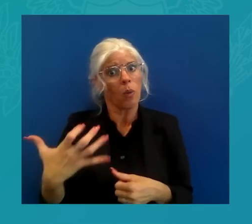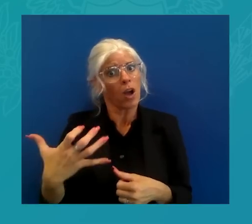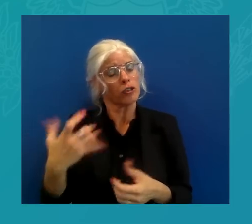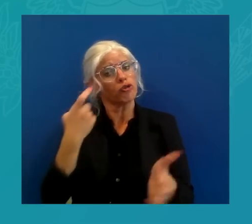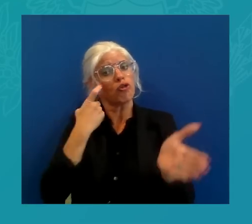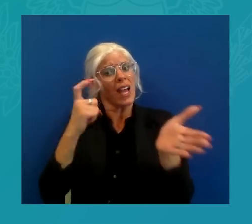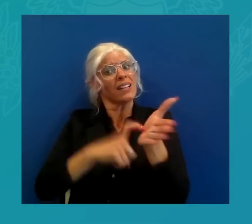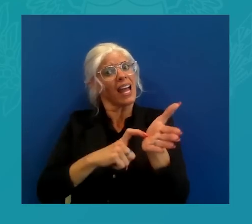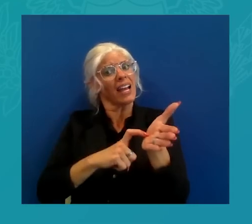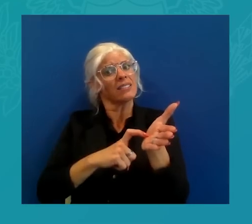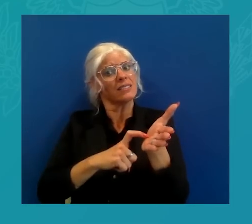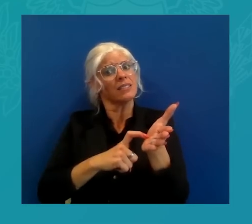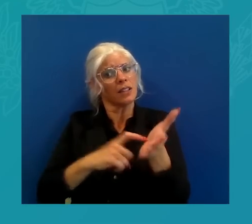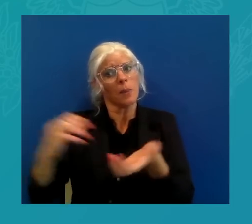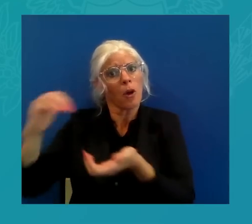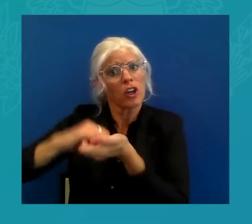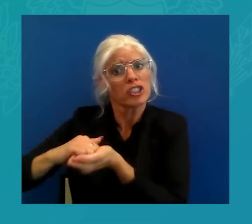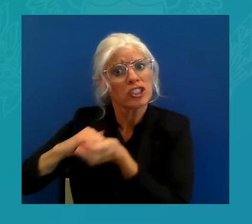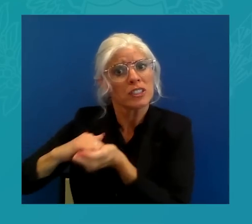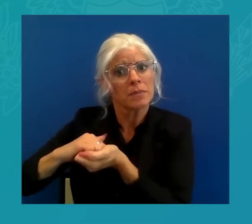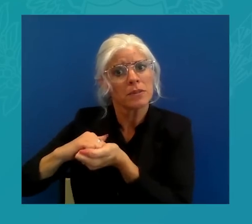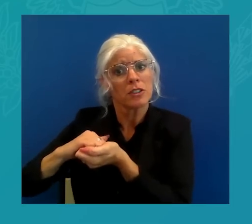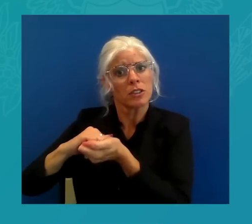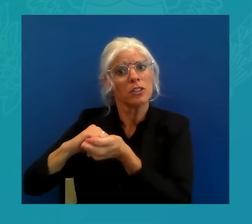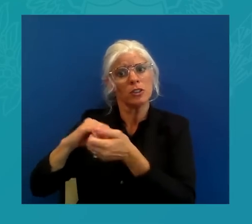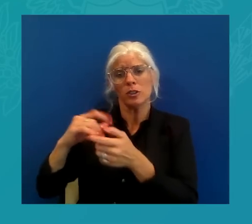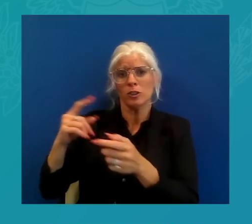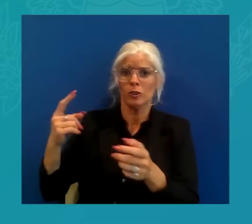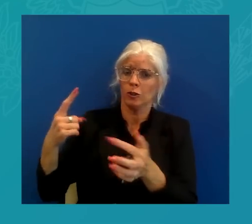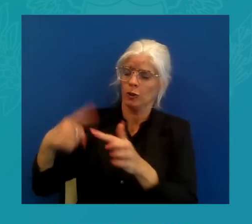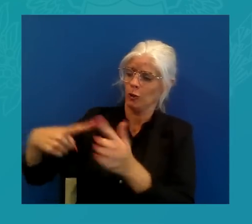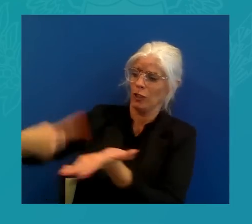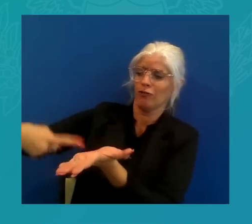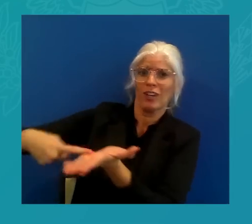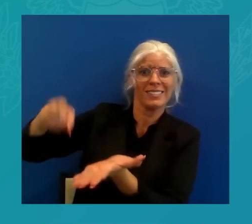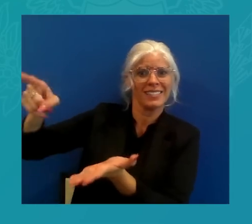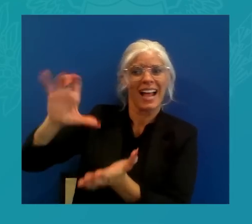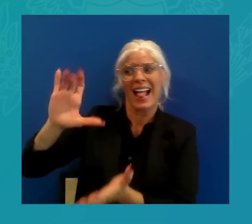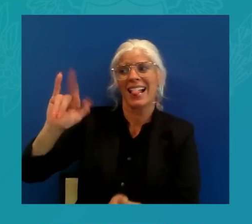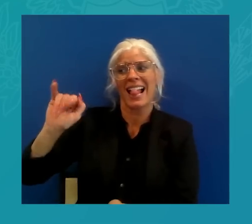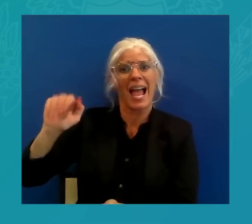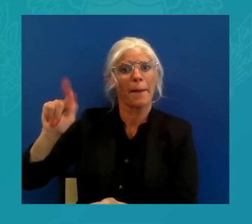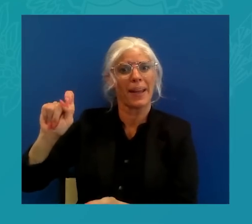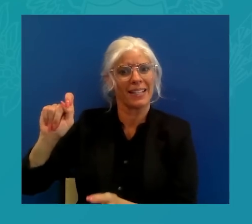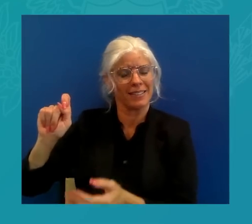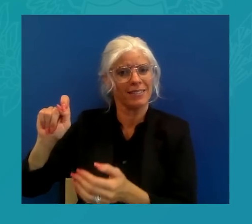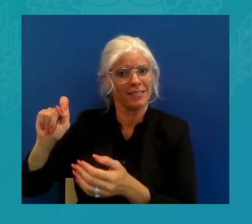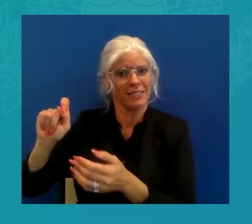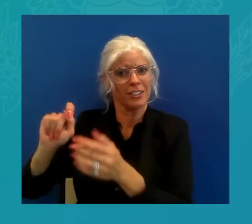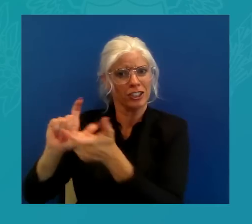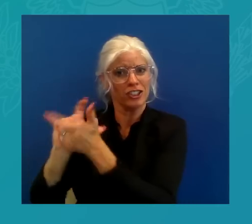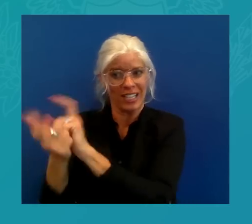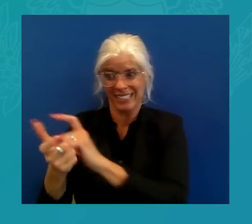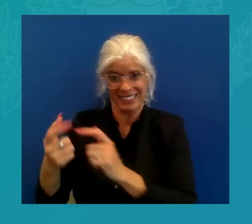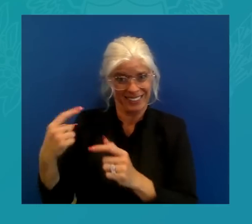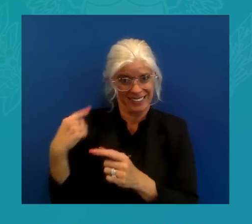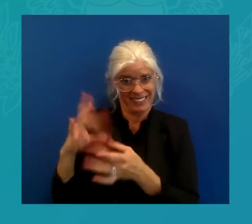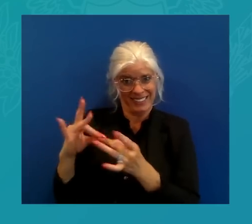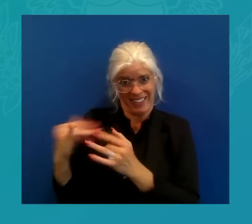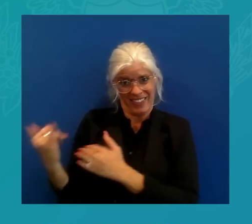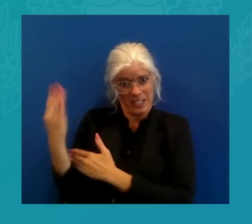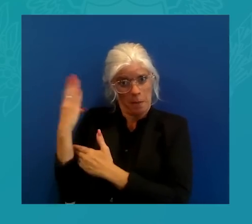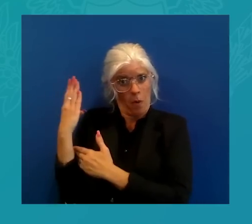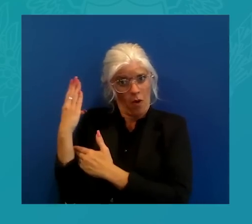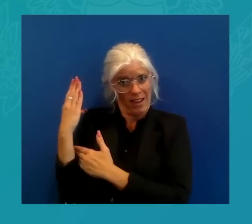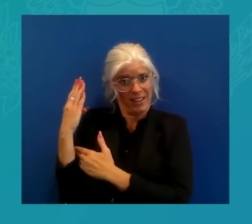Address Climate Change, PAC 2030, as well as the significant announcements that were made this morning regarding expanding